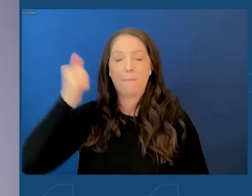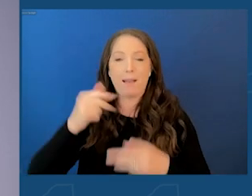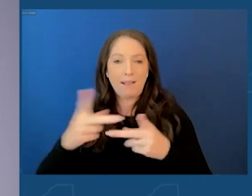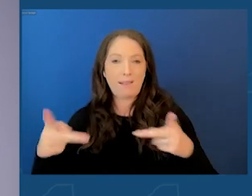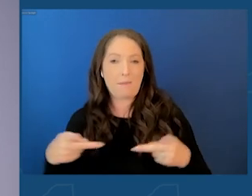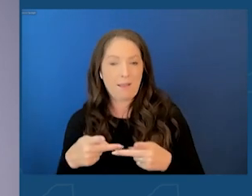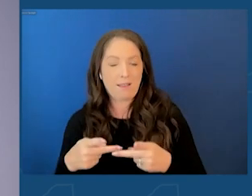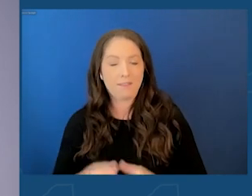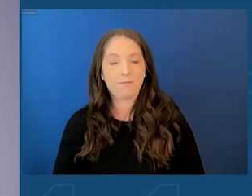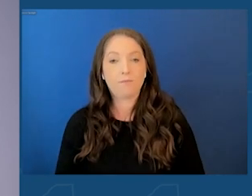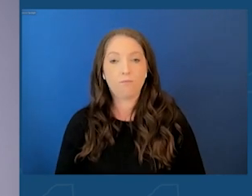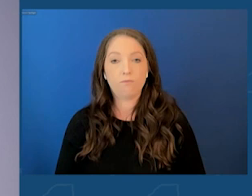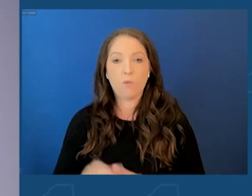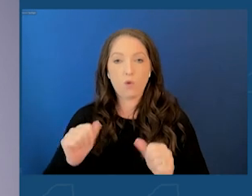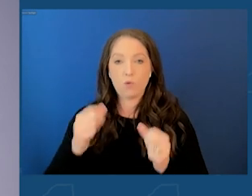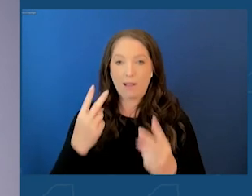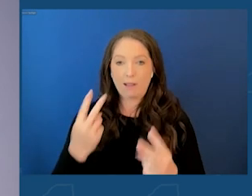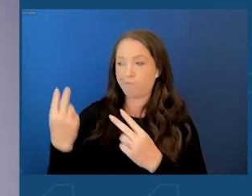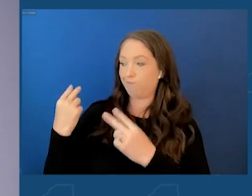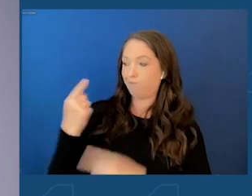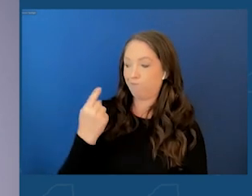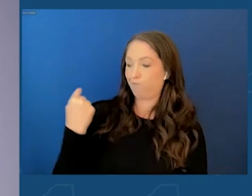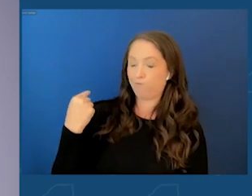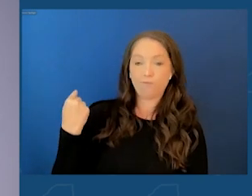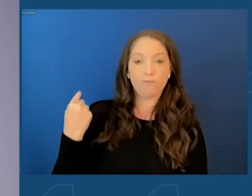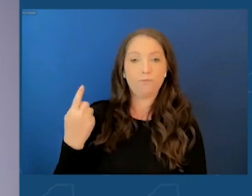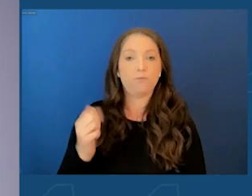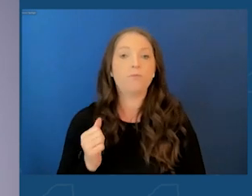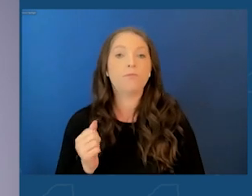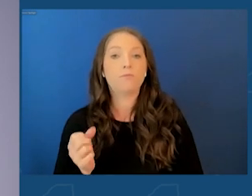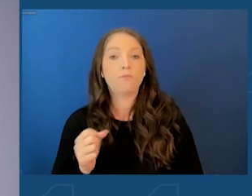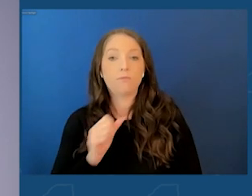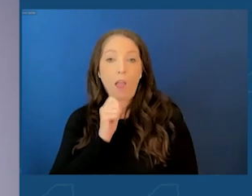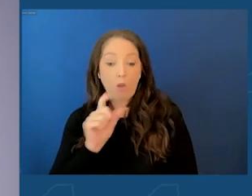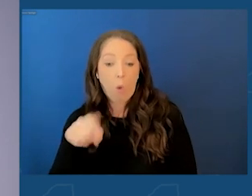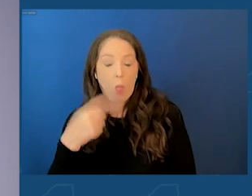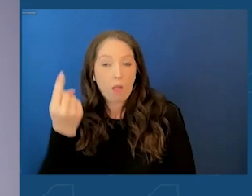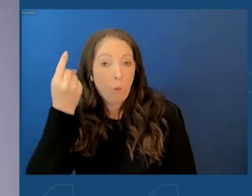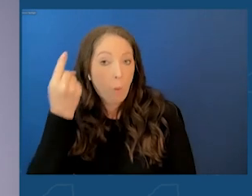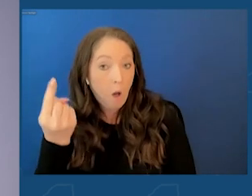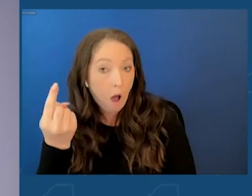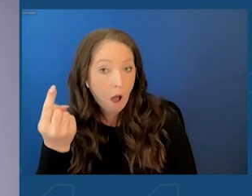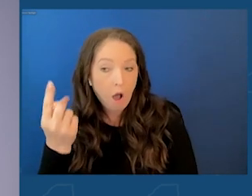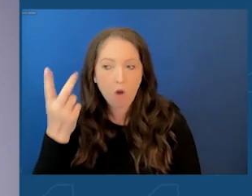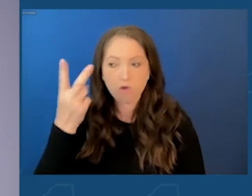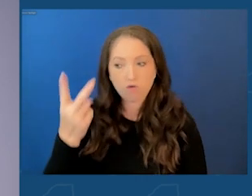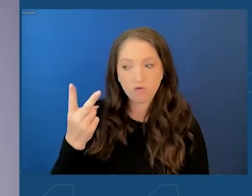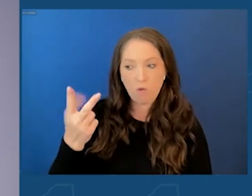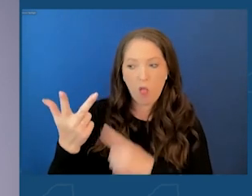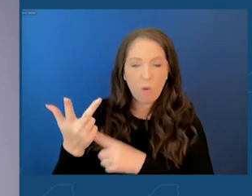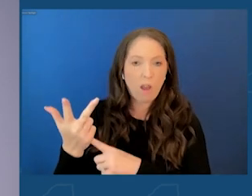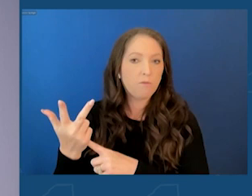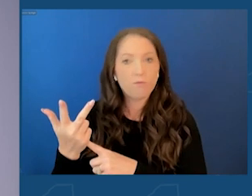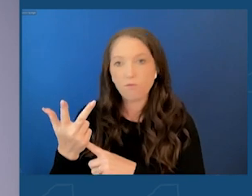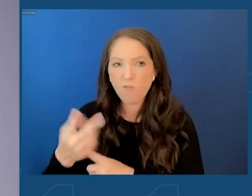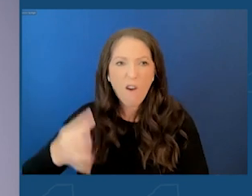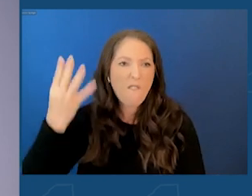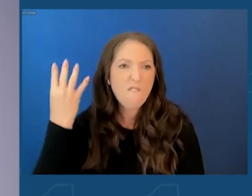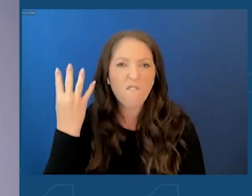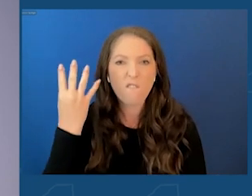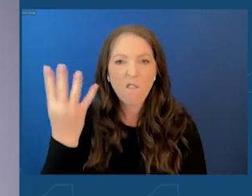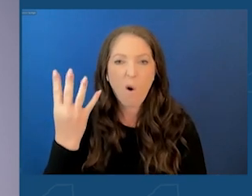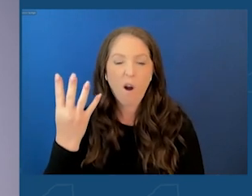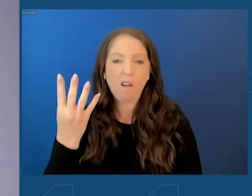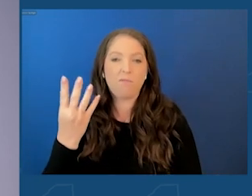see behind me, we're joined today by not one, not two, not three, but four of our